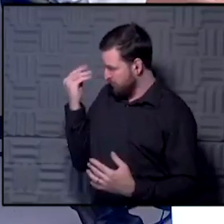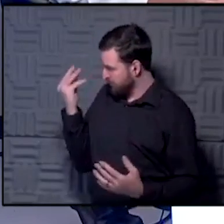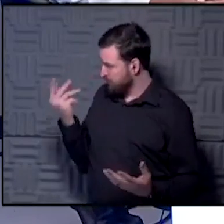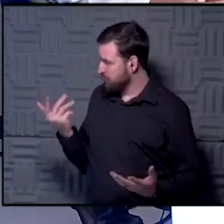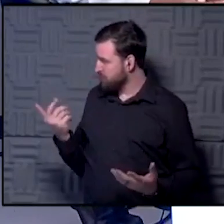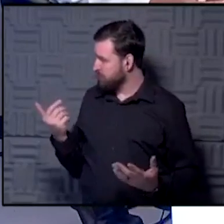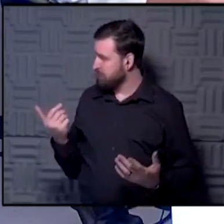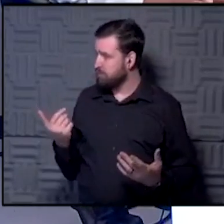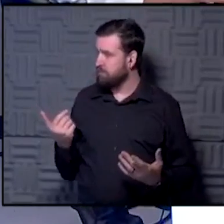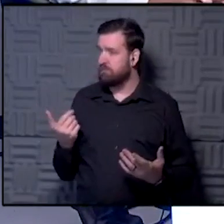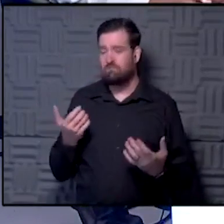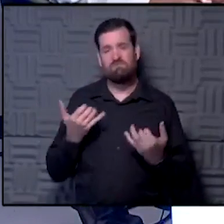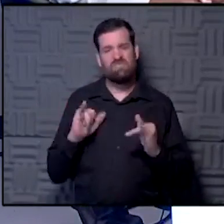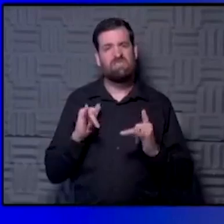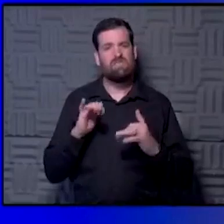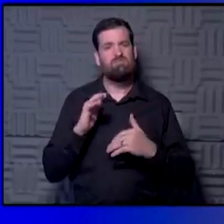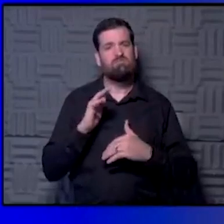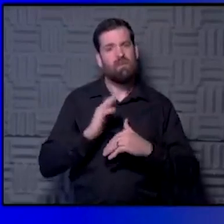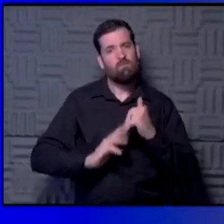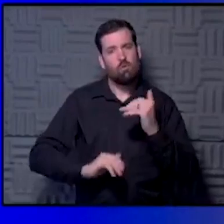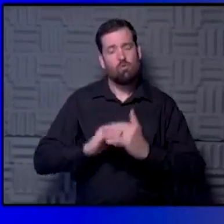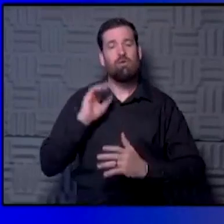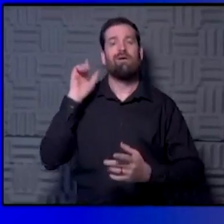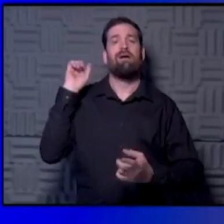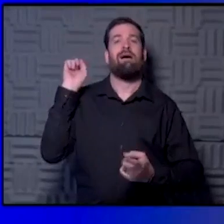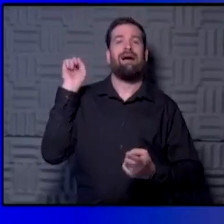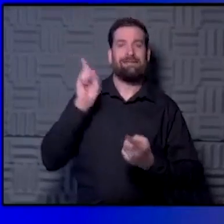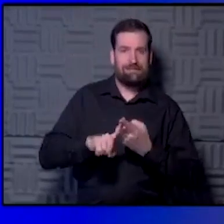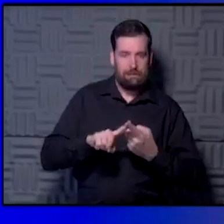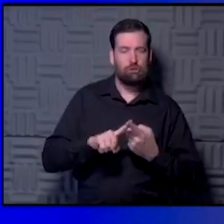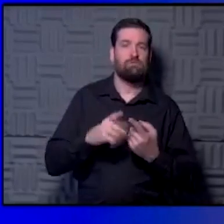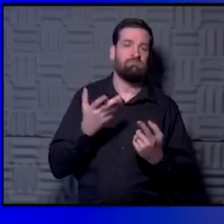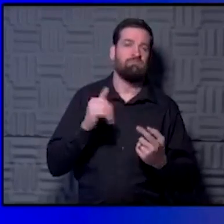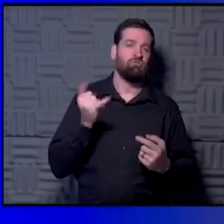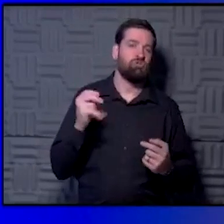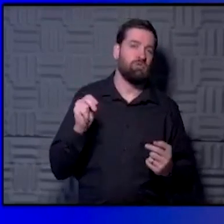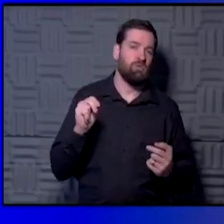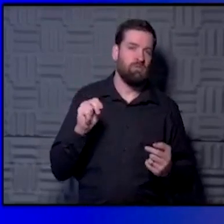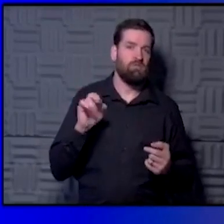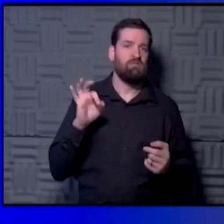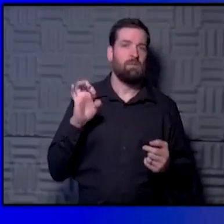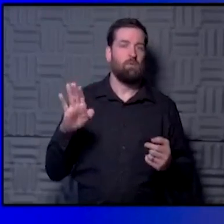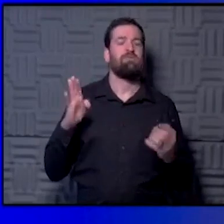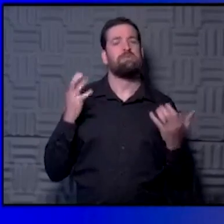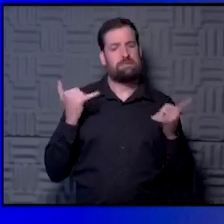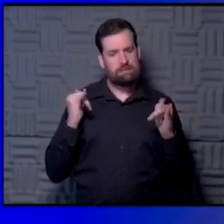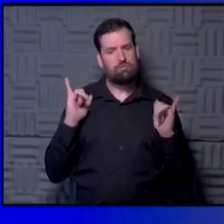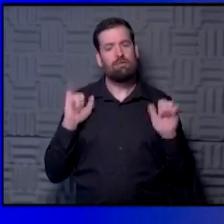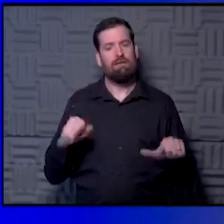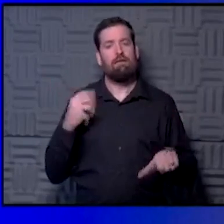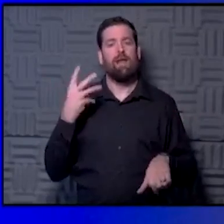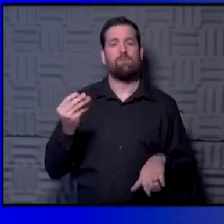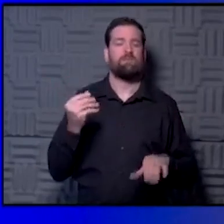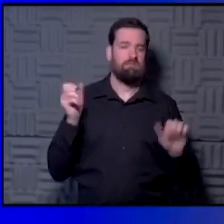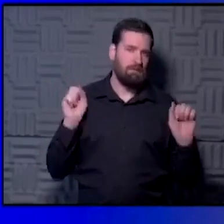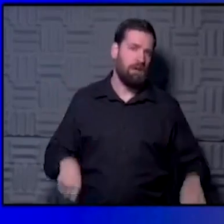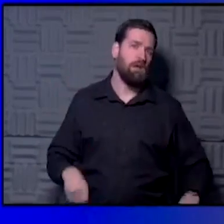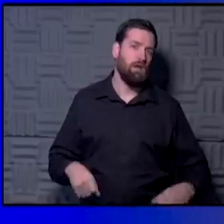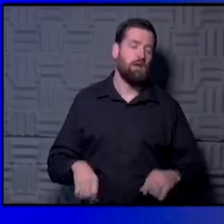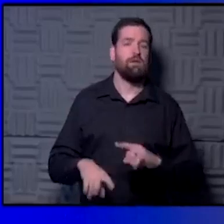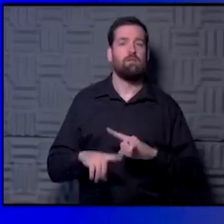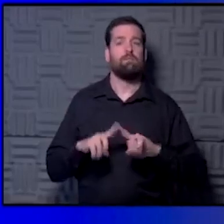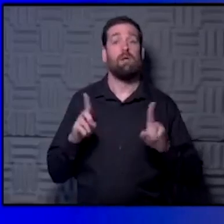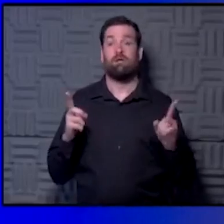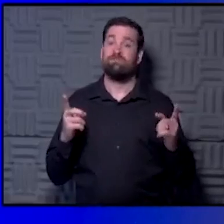be still pretty comfortable until maybe January, February. So we are still able to do things outdoors here. But